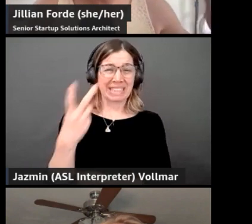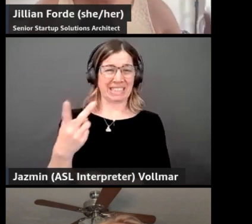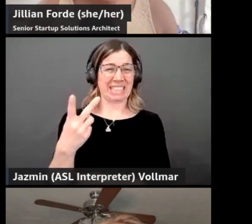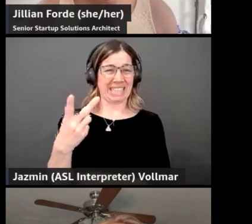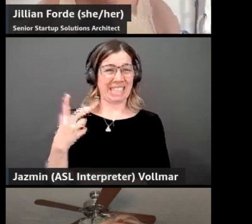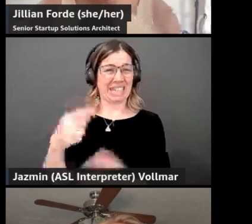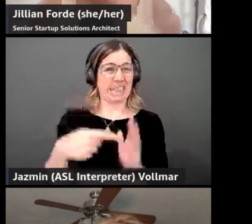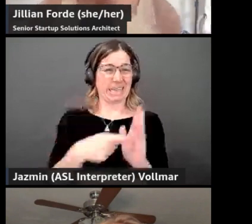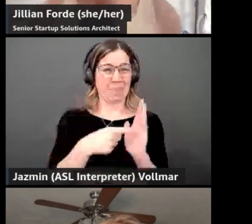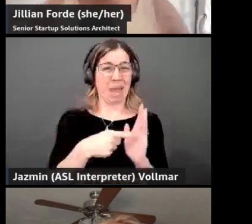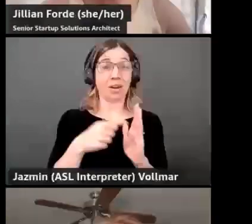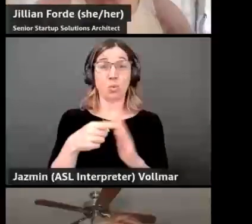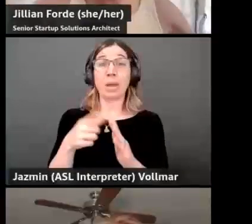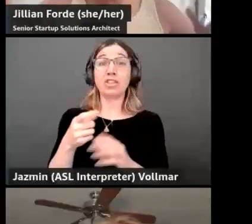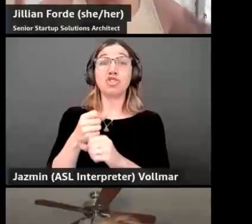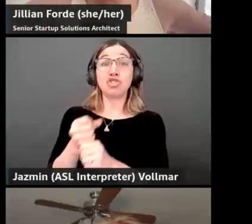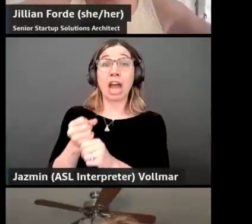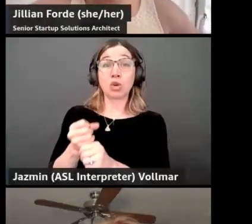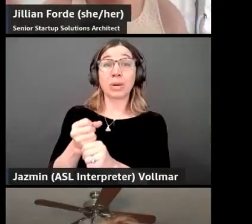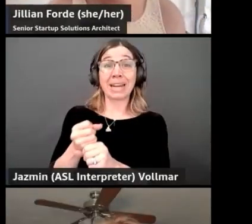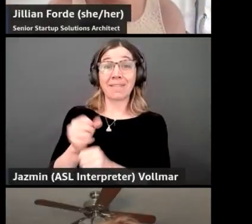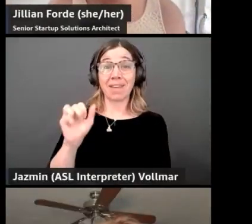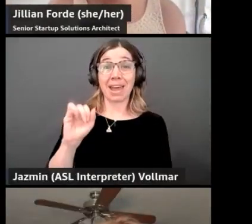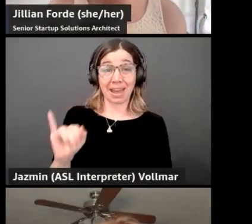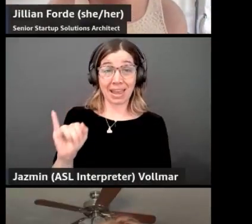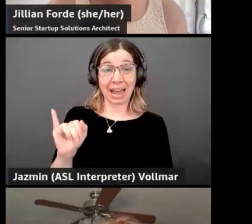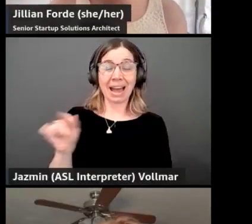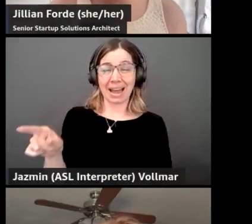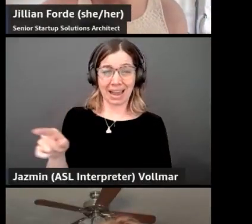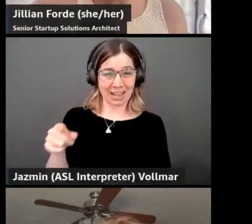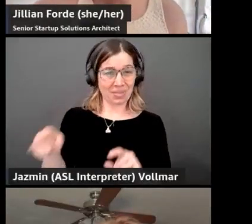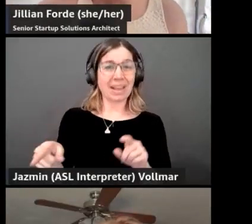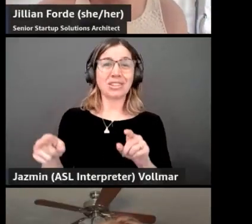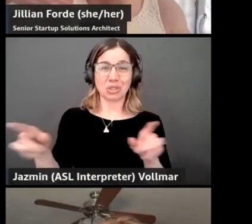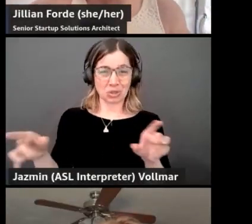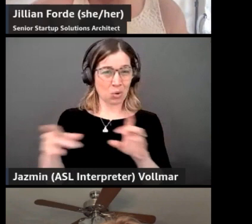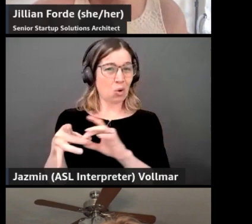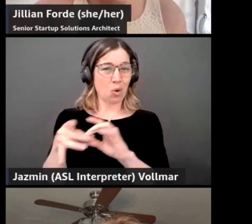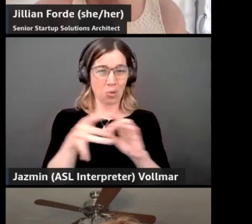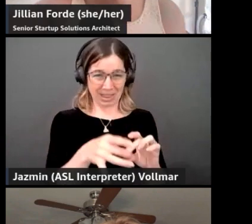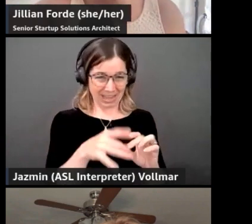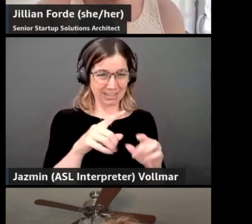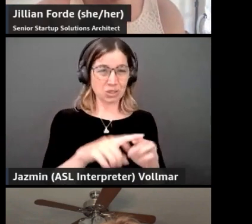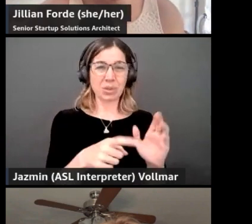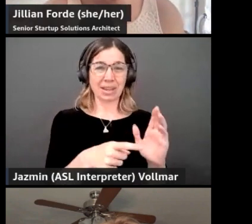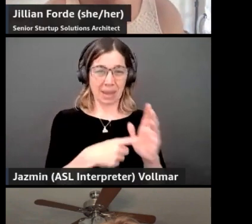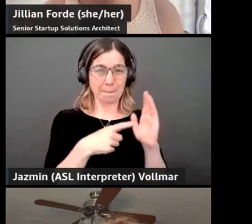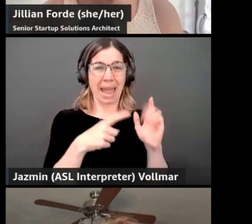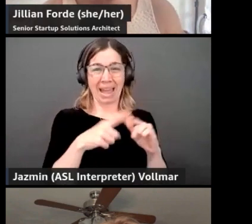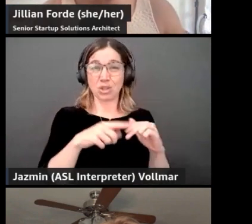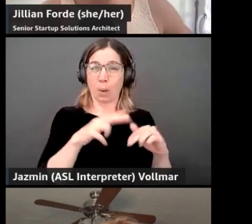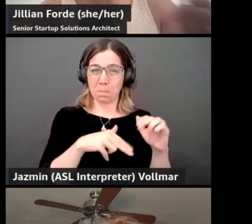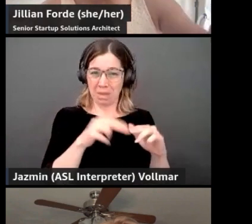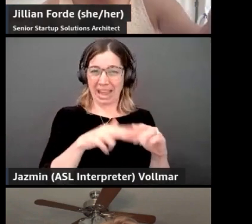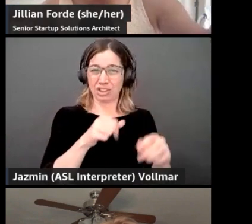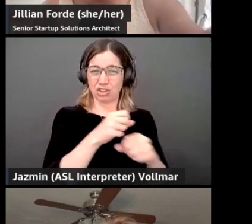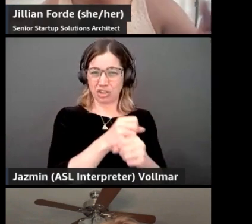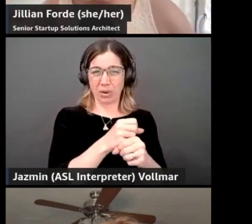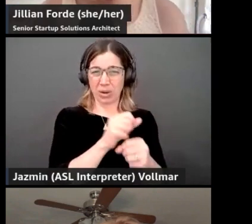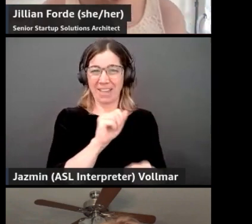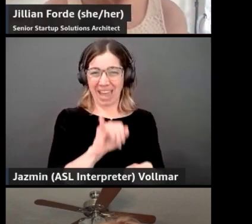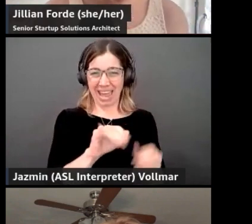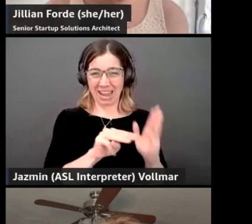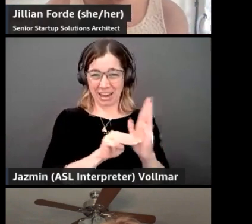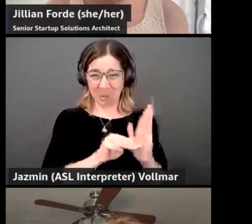with generative AI, it definitely correlates with the demand for building generative AI models. And then now